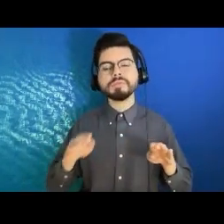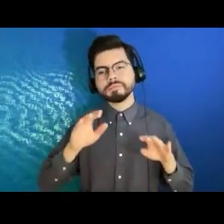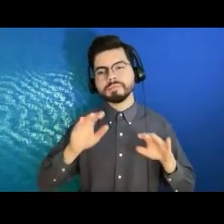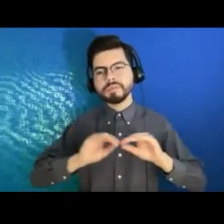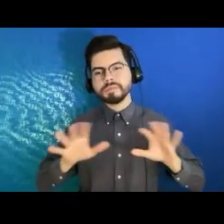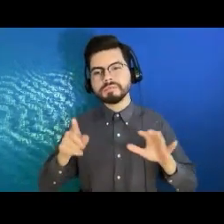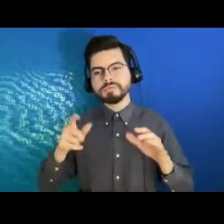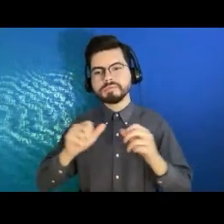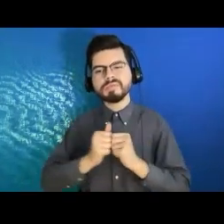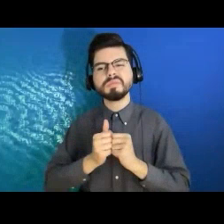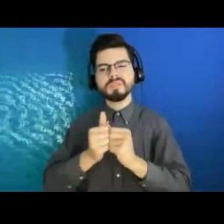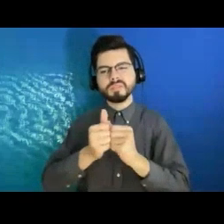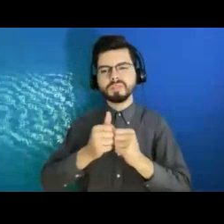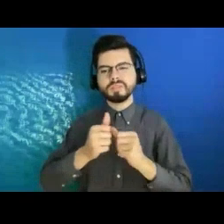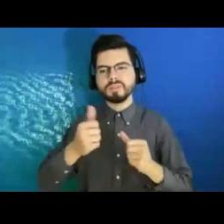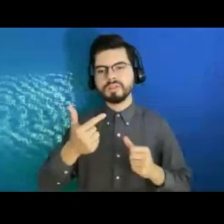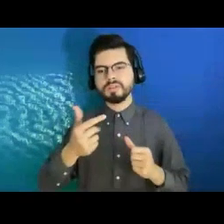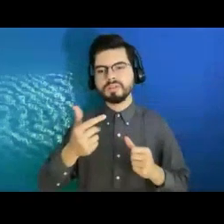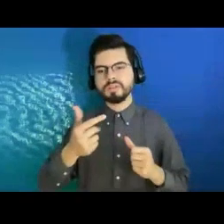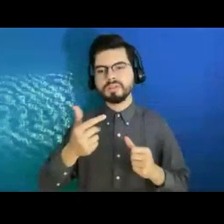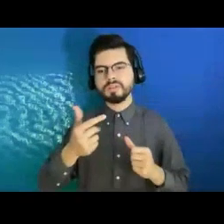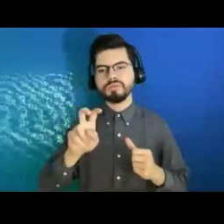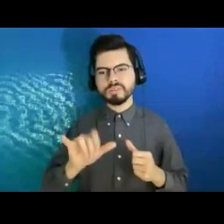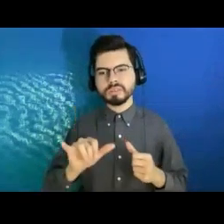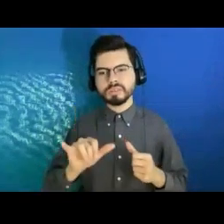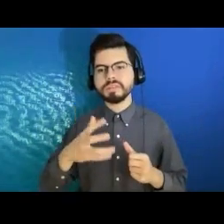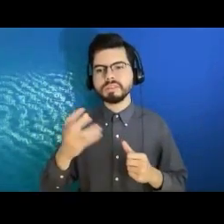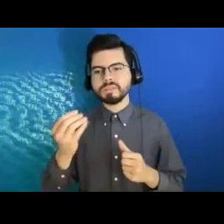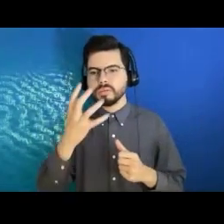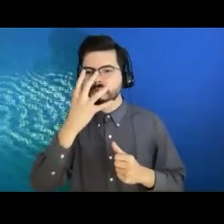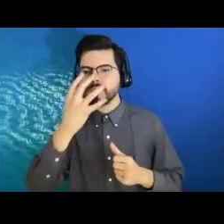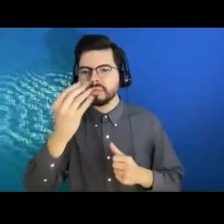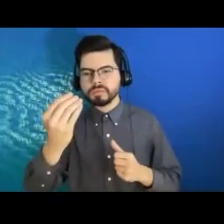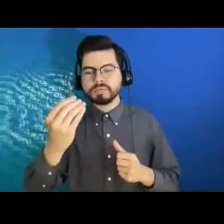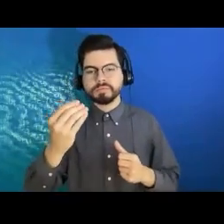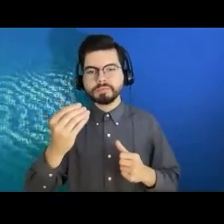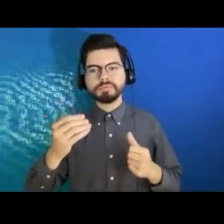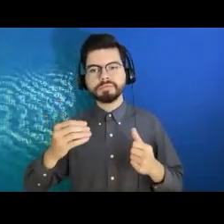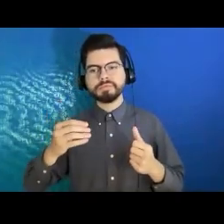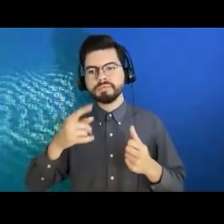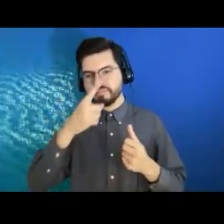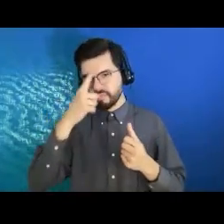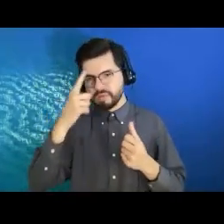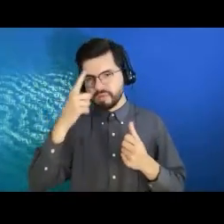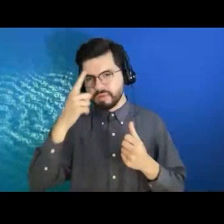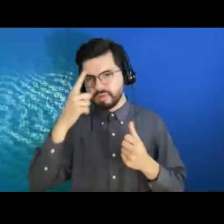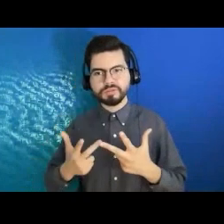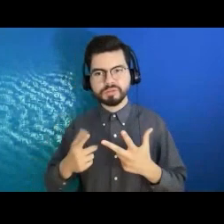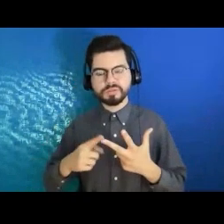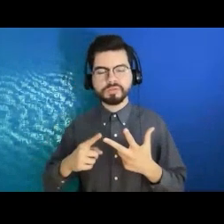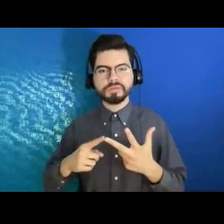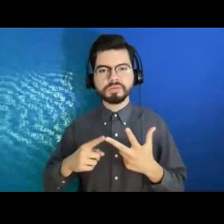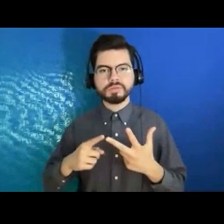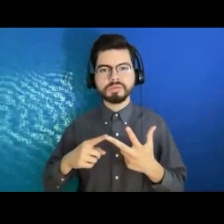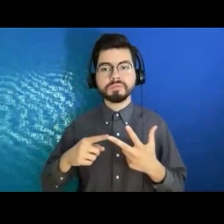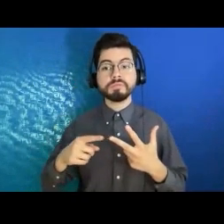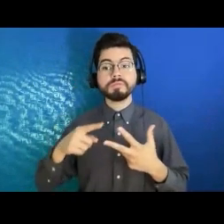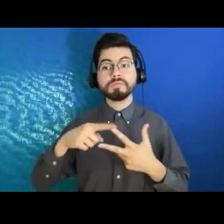of third on the pecking order. Grizzly bears, you can see that slight increase over time in